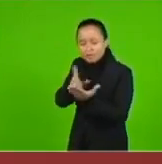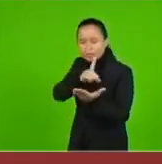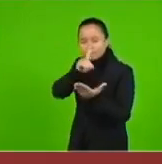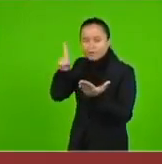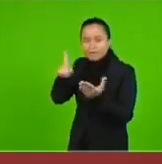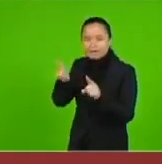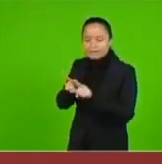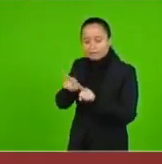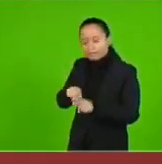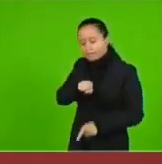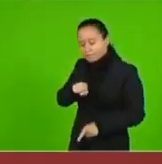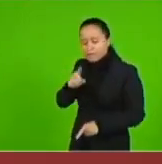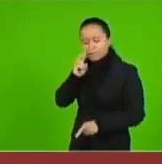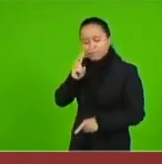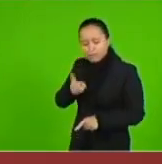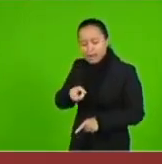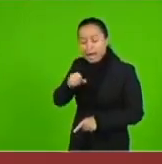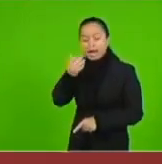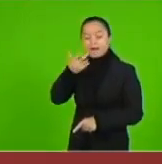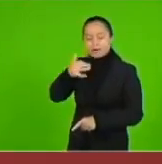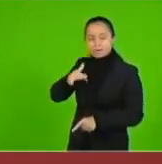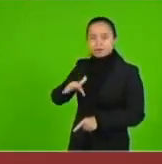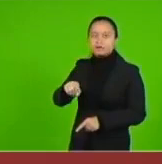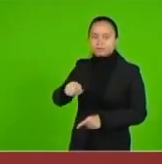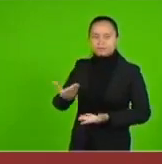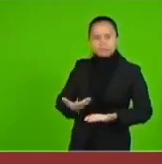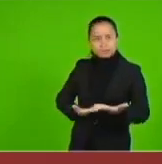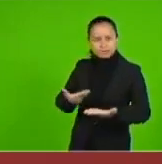biblical teaching, giving worth to the children